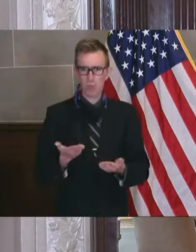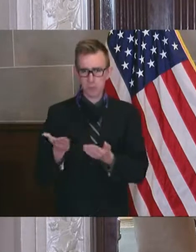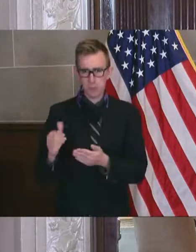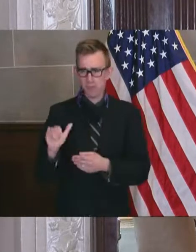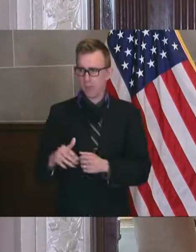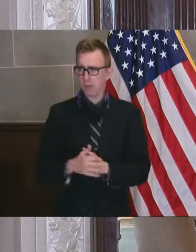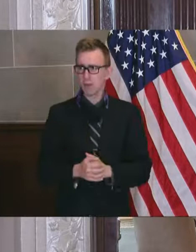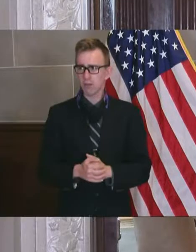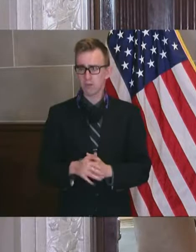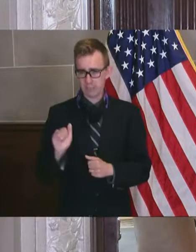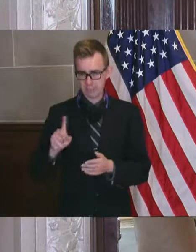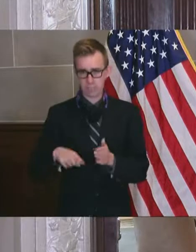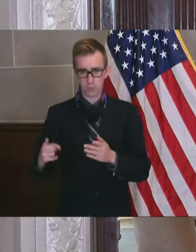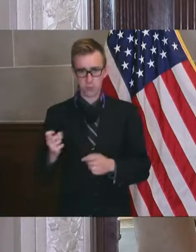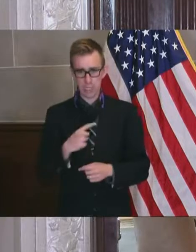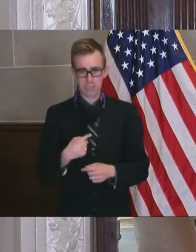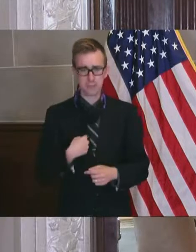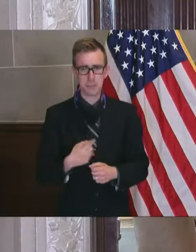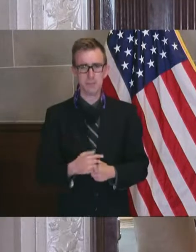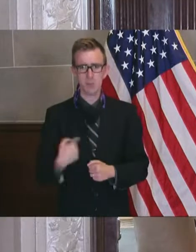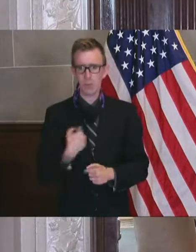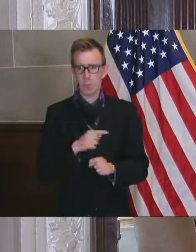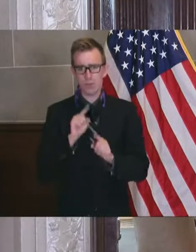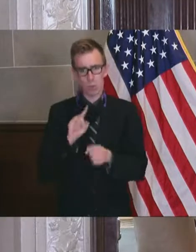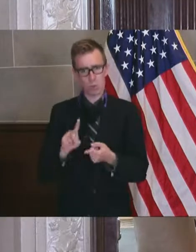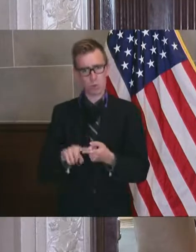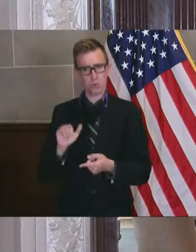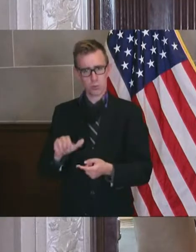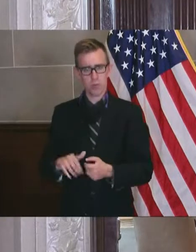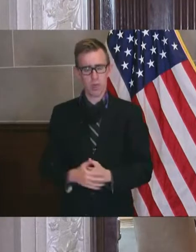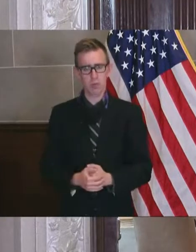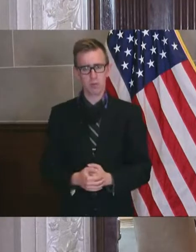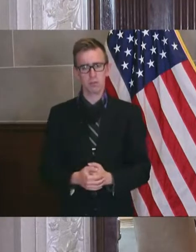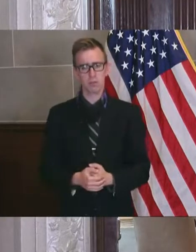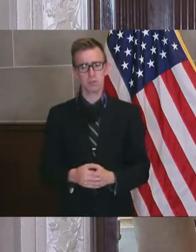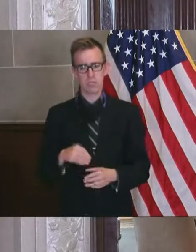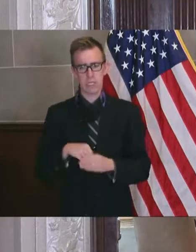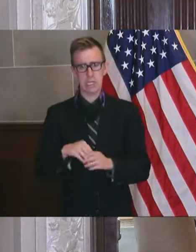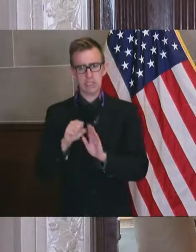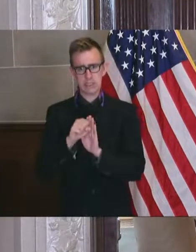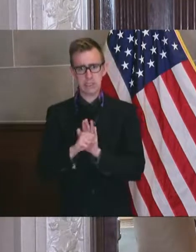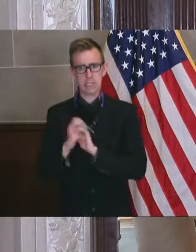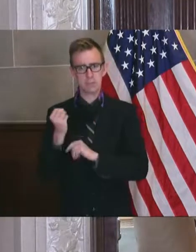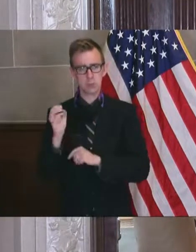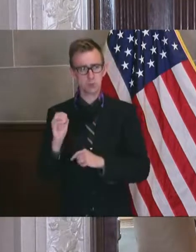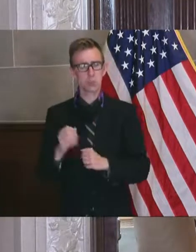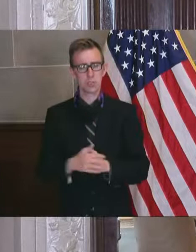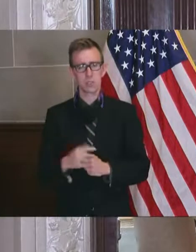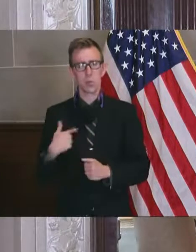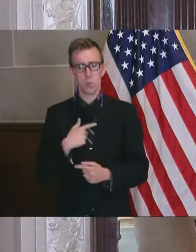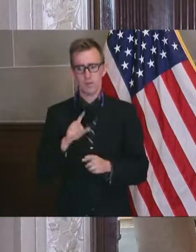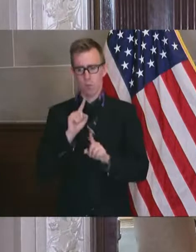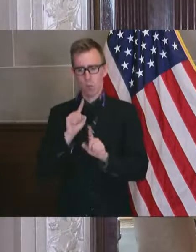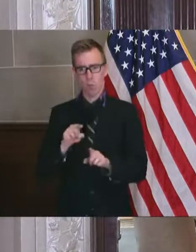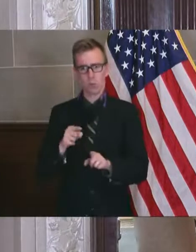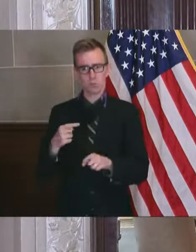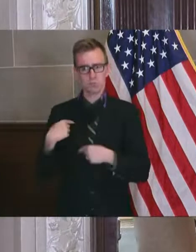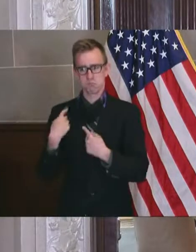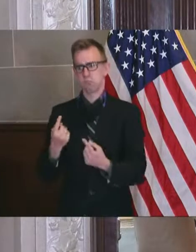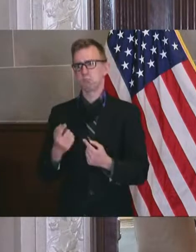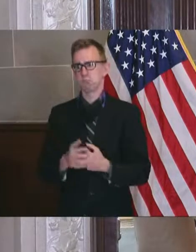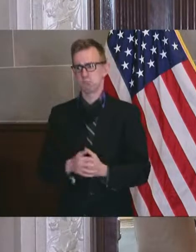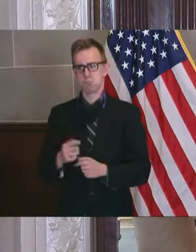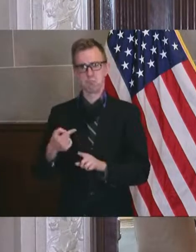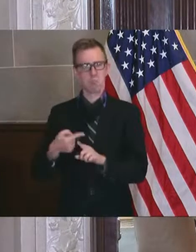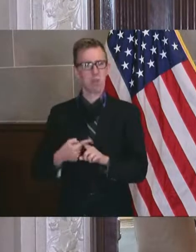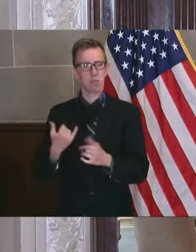that? Mm-hmm. Is that what you're asking me? Yes. We've made an order to that effect. It's in the state of Missouri. And we've had that order in place, I don't know, for